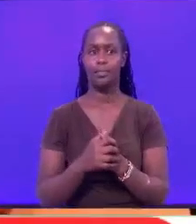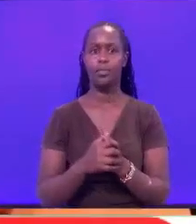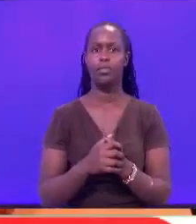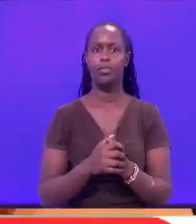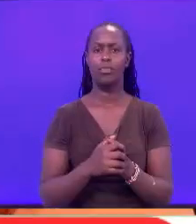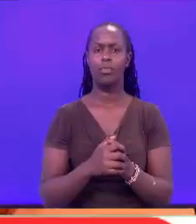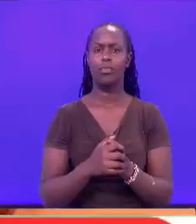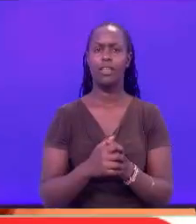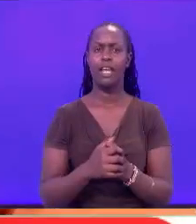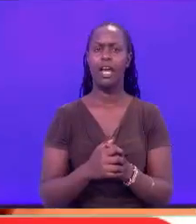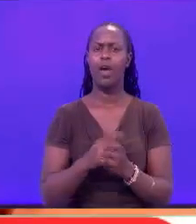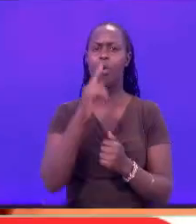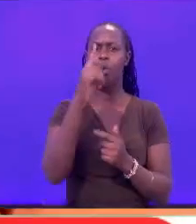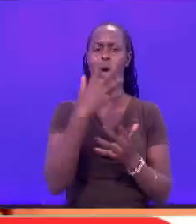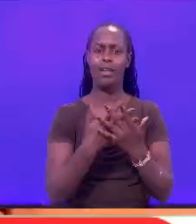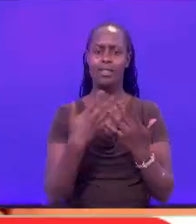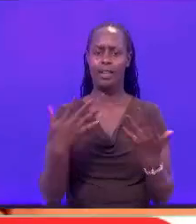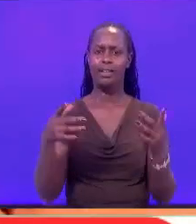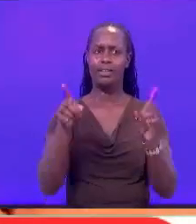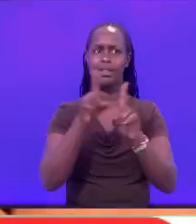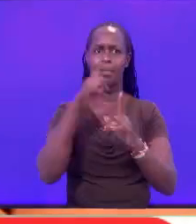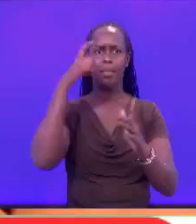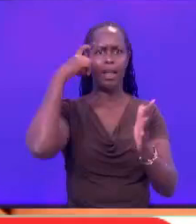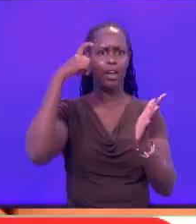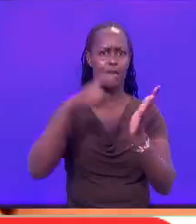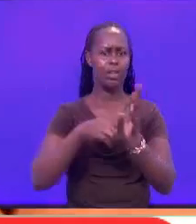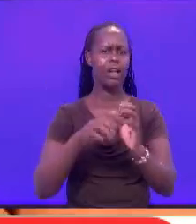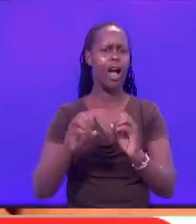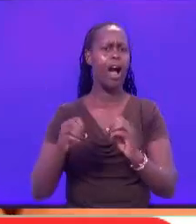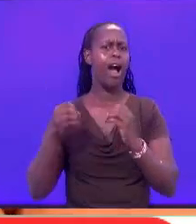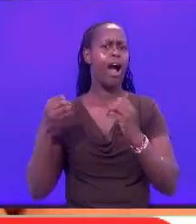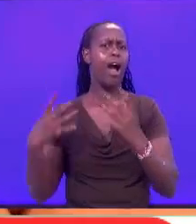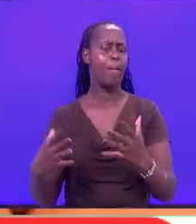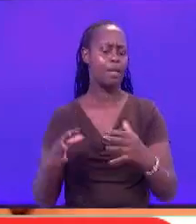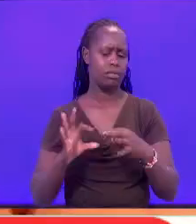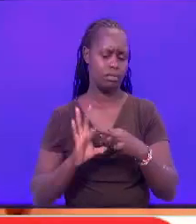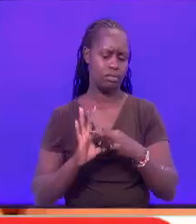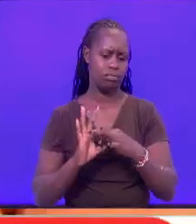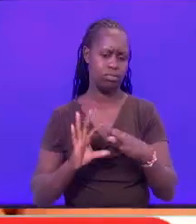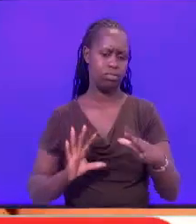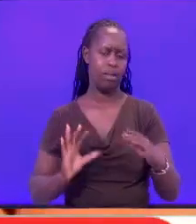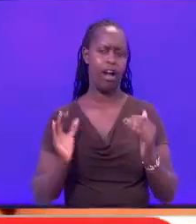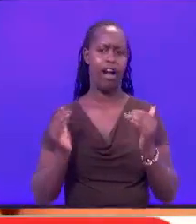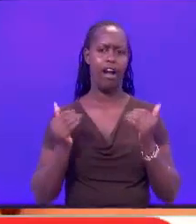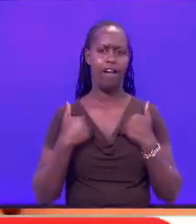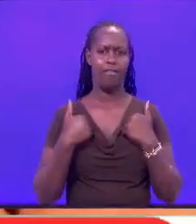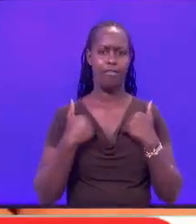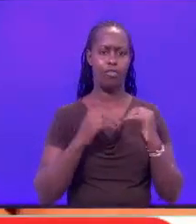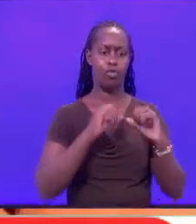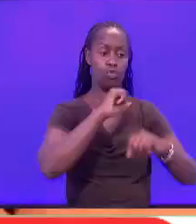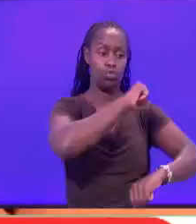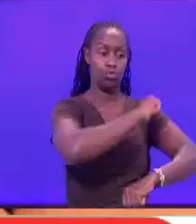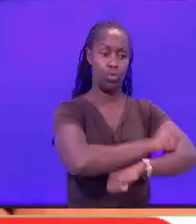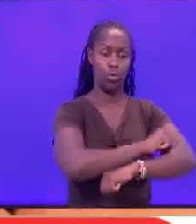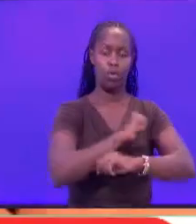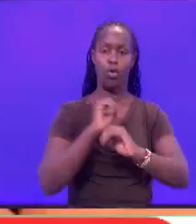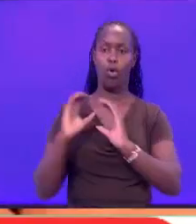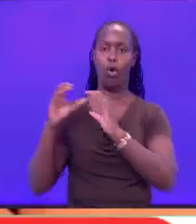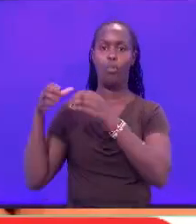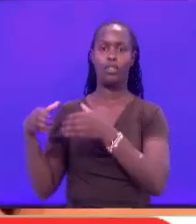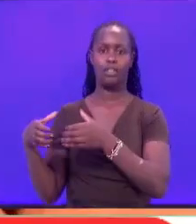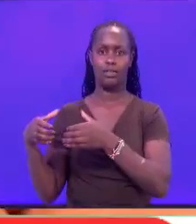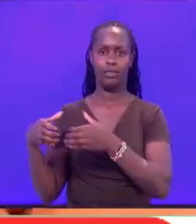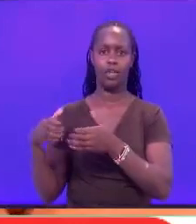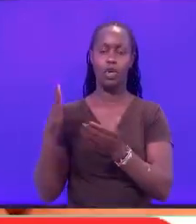we are also realizing is how much this disconnect exists between the school and the community. So learning,